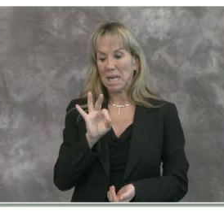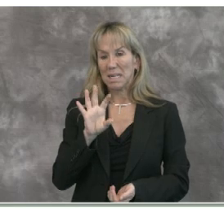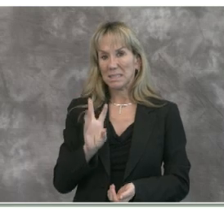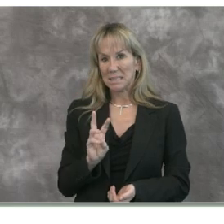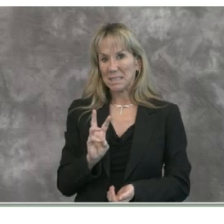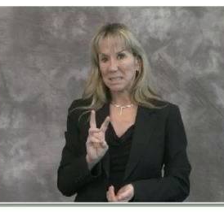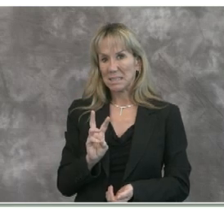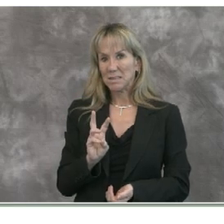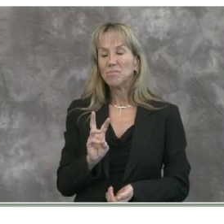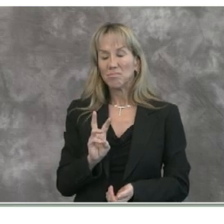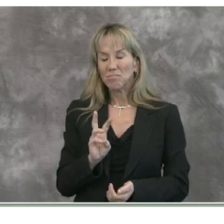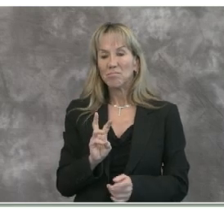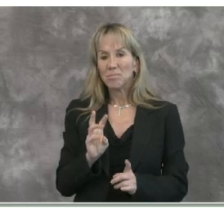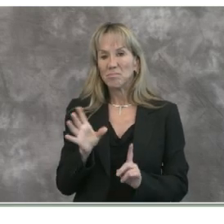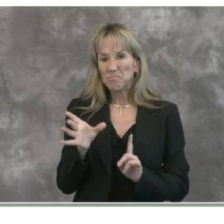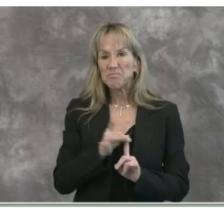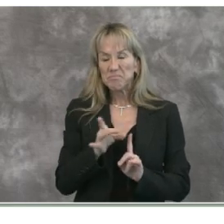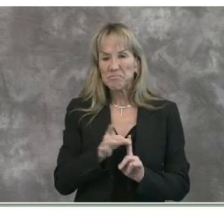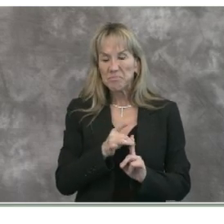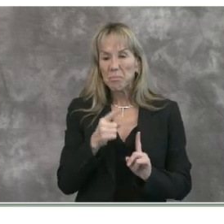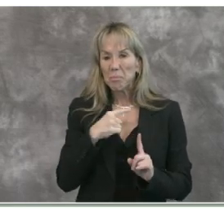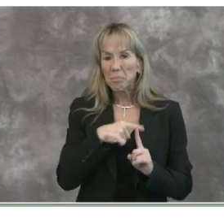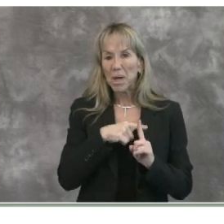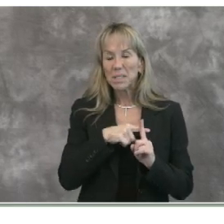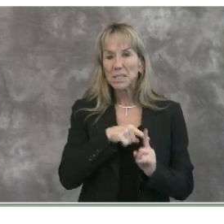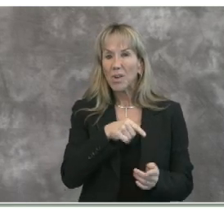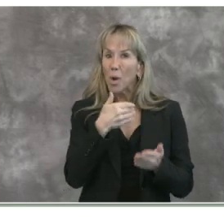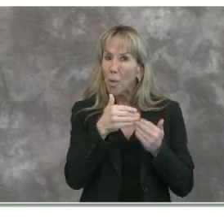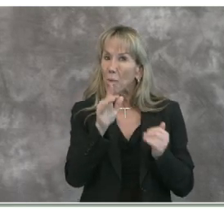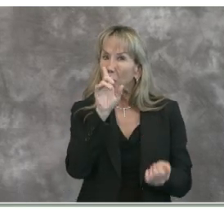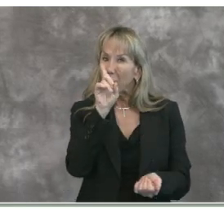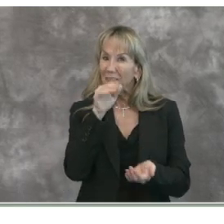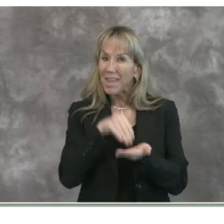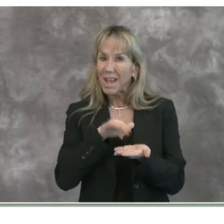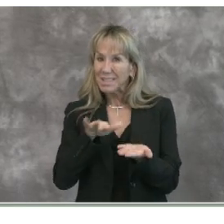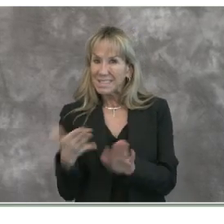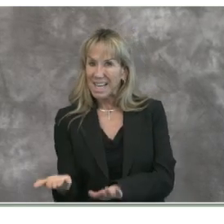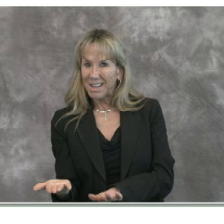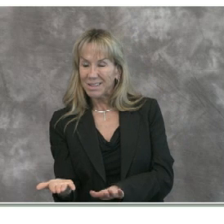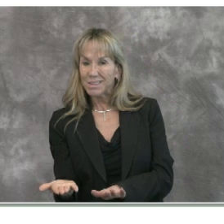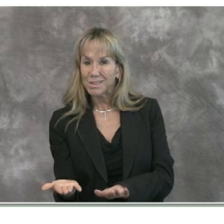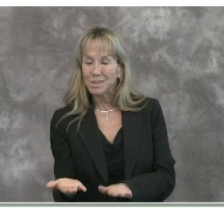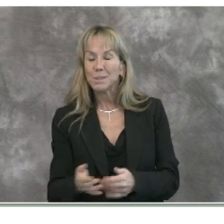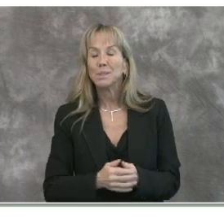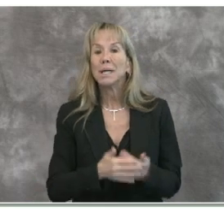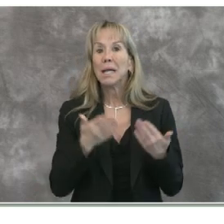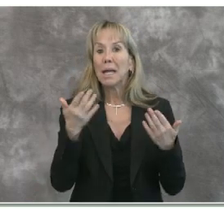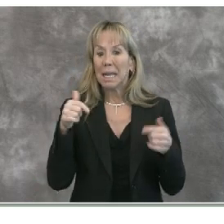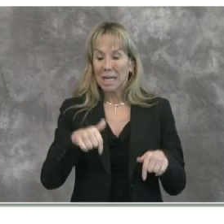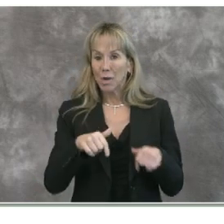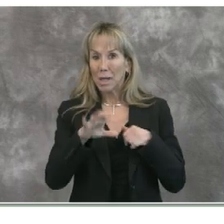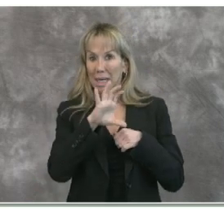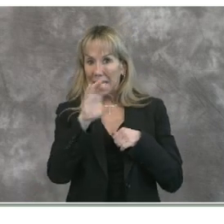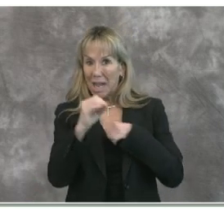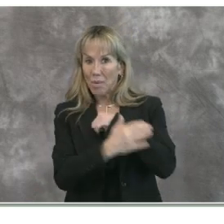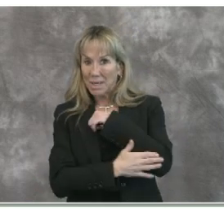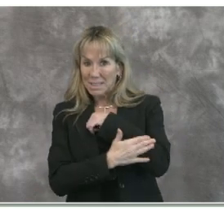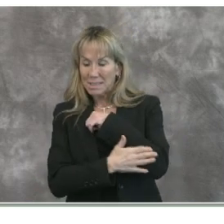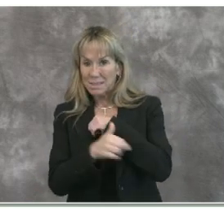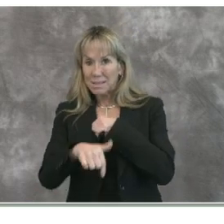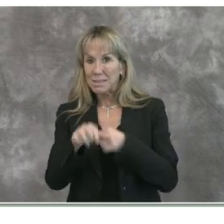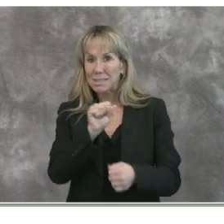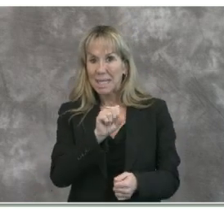28,196 positive cases, which includes almost 1,000 deaths. Today, the County of San Diego